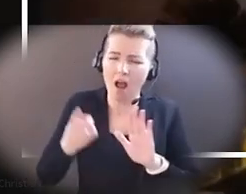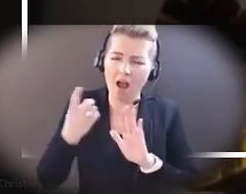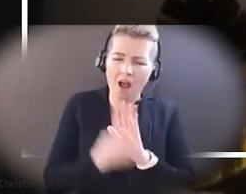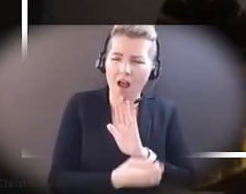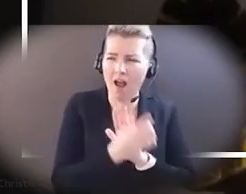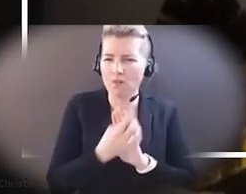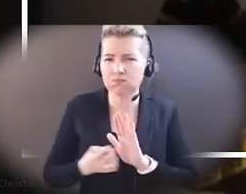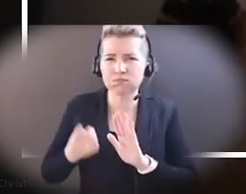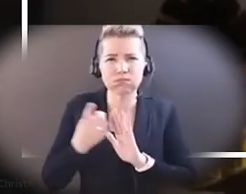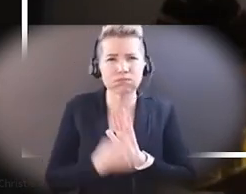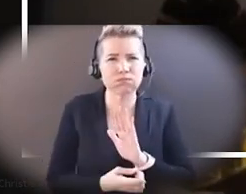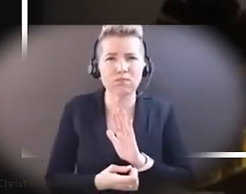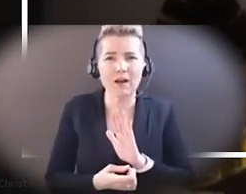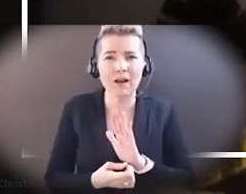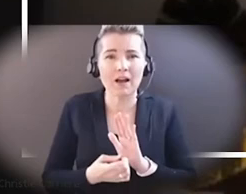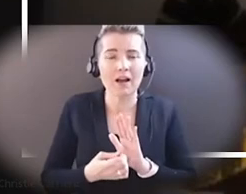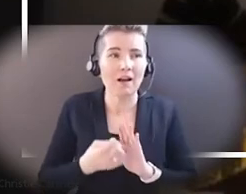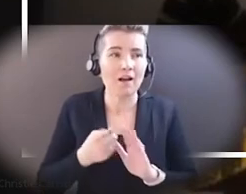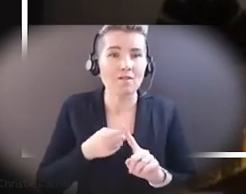you know, other people and through the law.